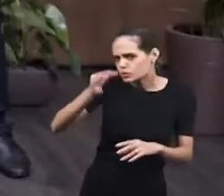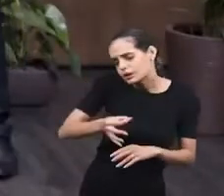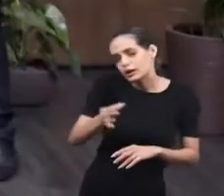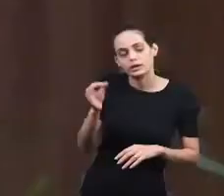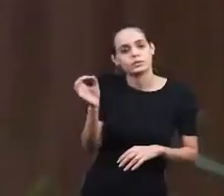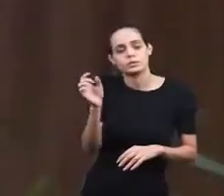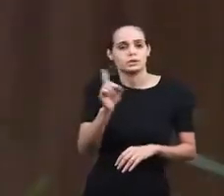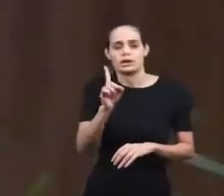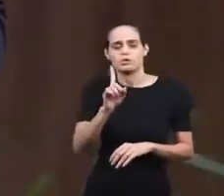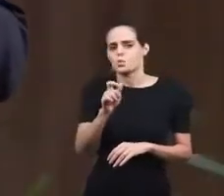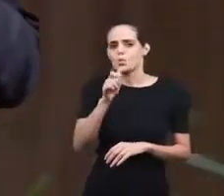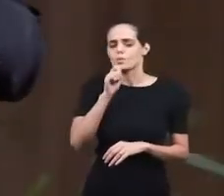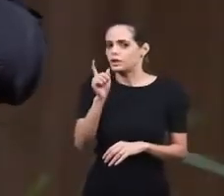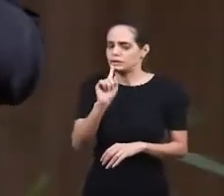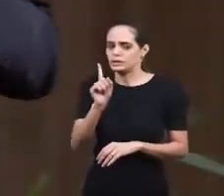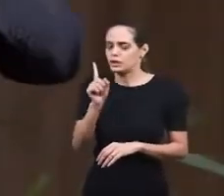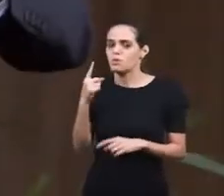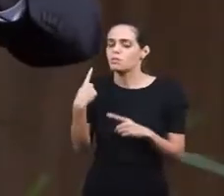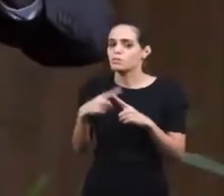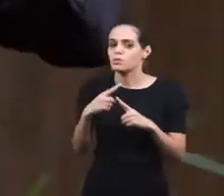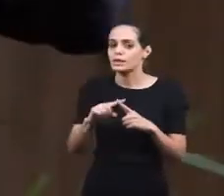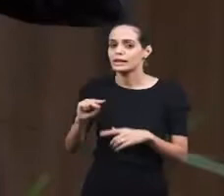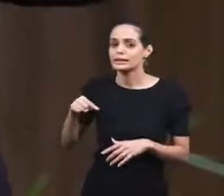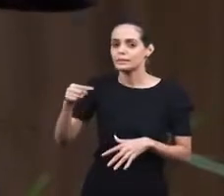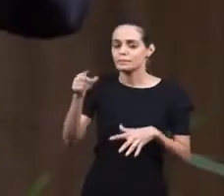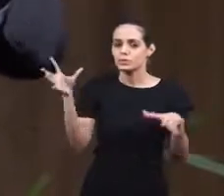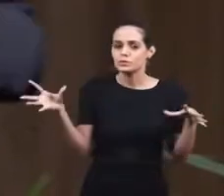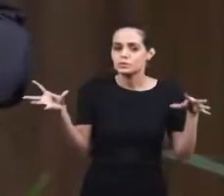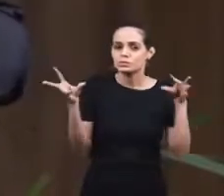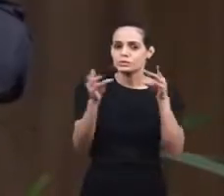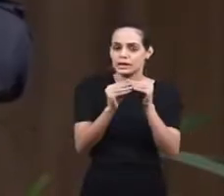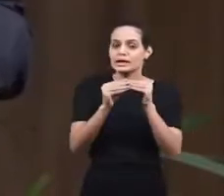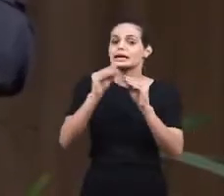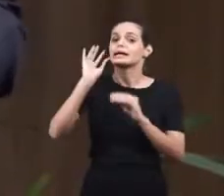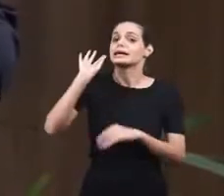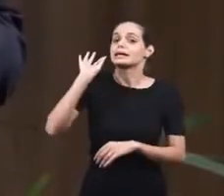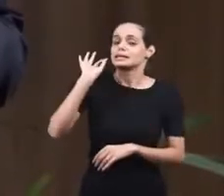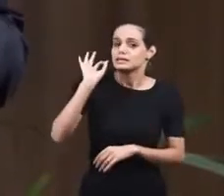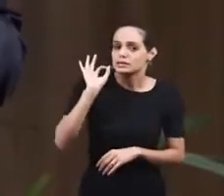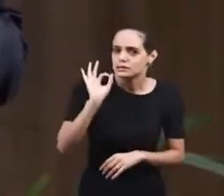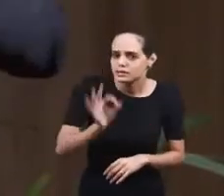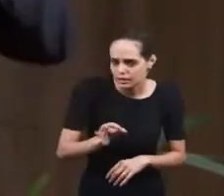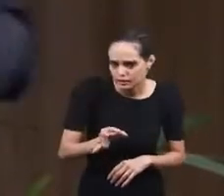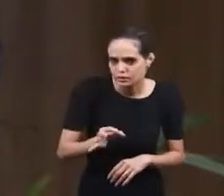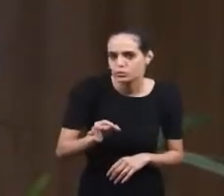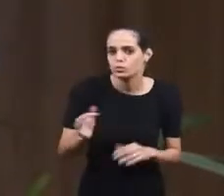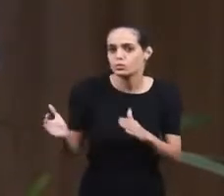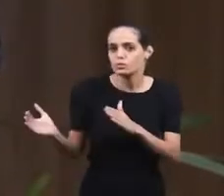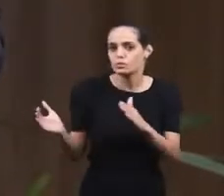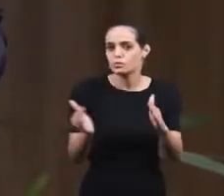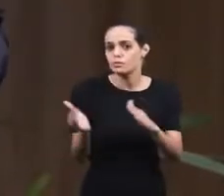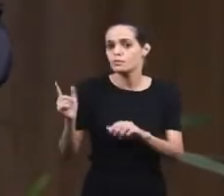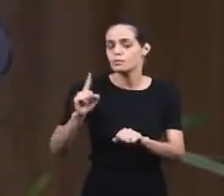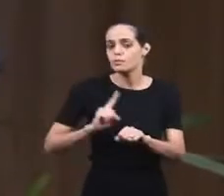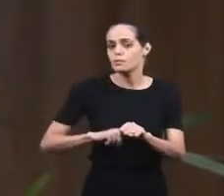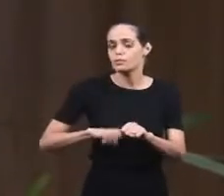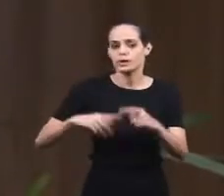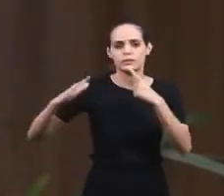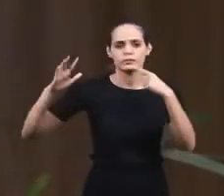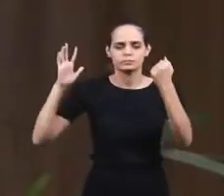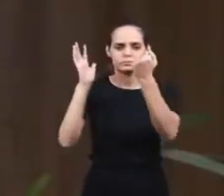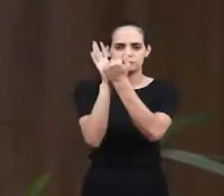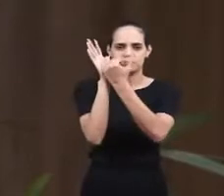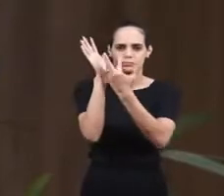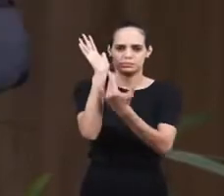the ministry of the Lord Jesus was not complete yet, because the ministry of the Lord Jesus was complete in his death, when